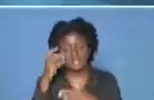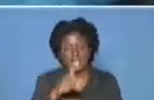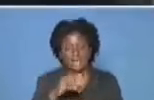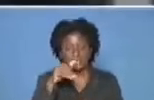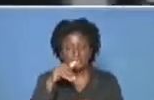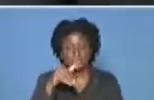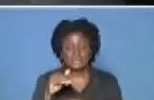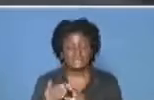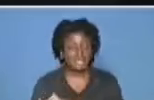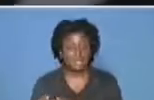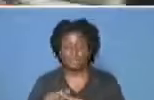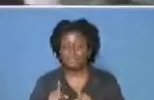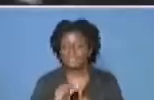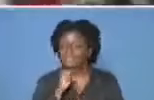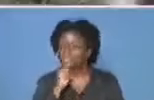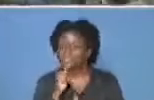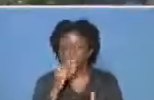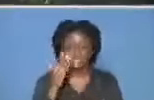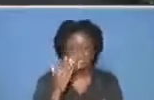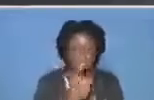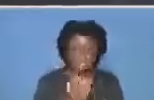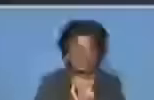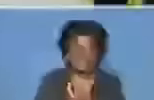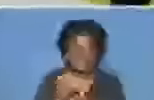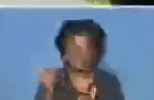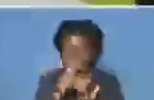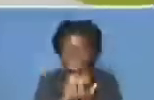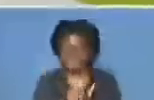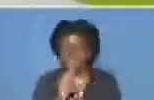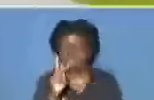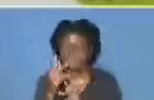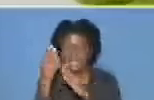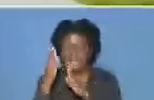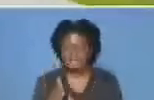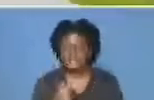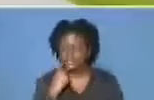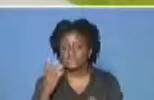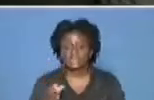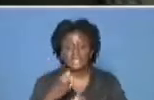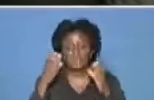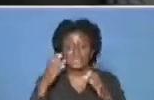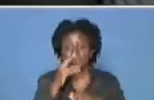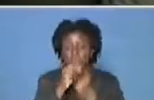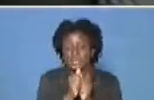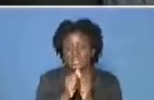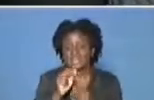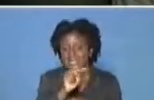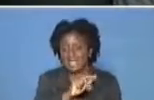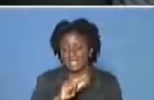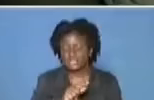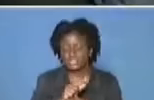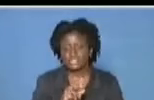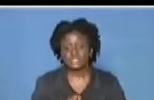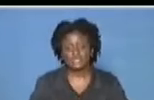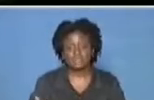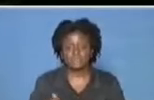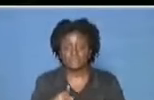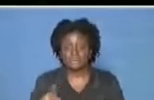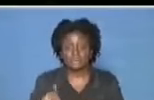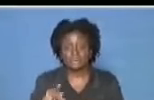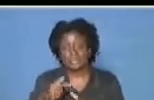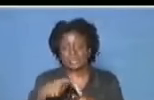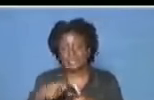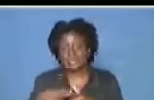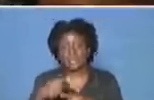of thousands of Bahamians who celebrated the national float, followed by the Bahama Rock all-Bahamian concert at